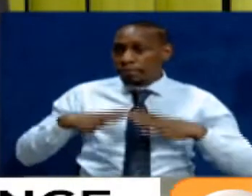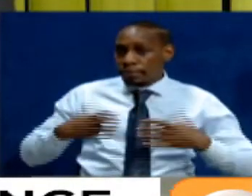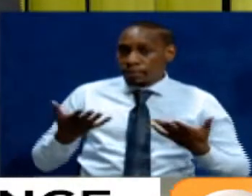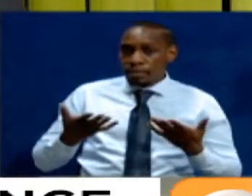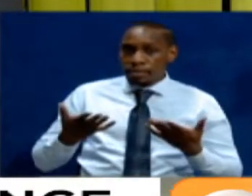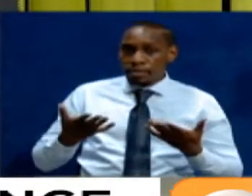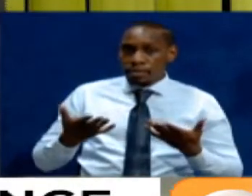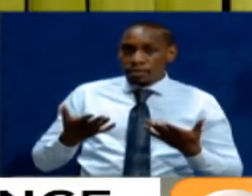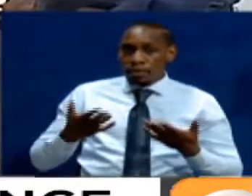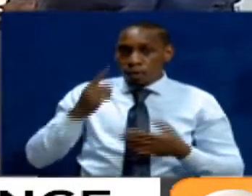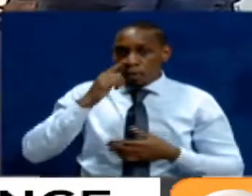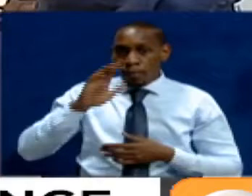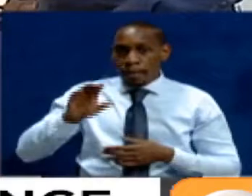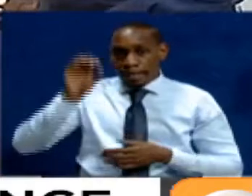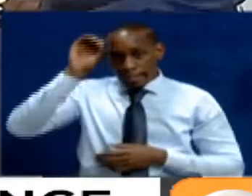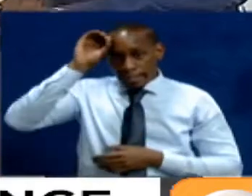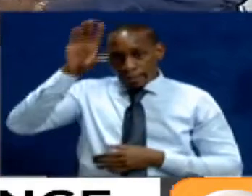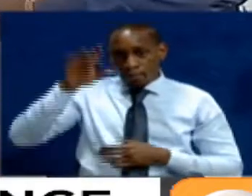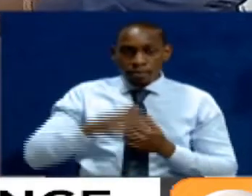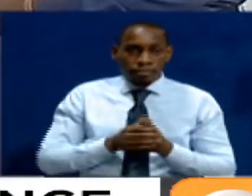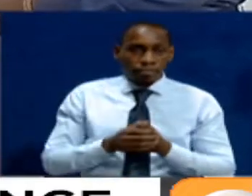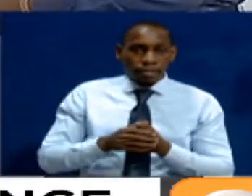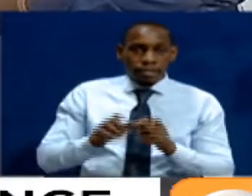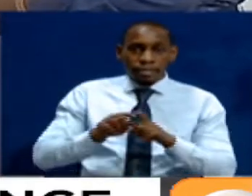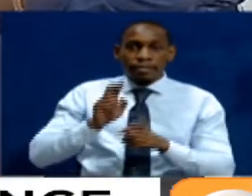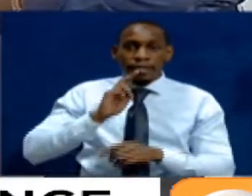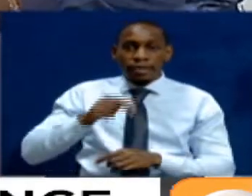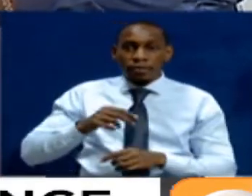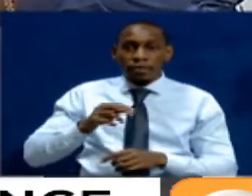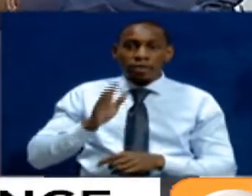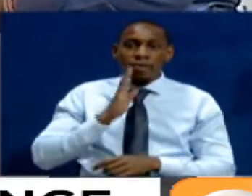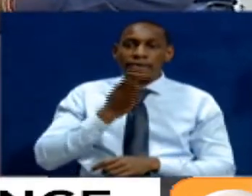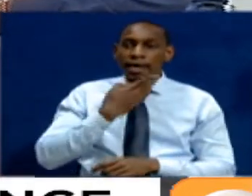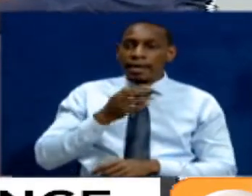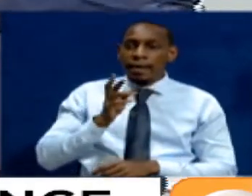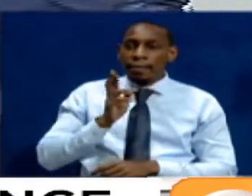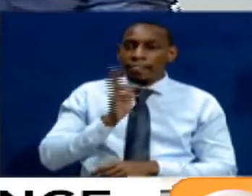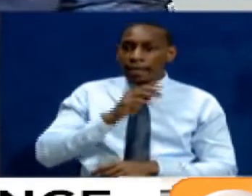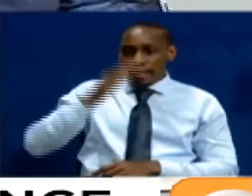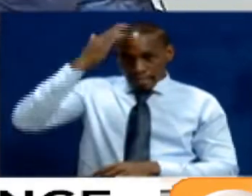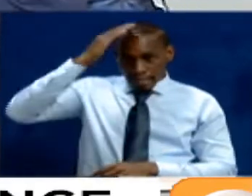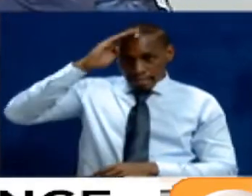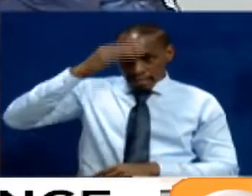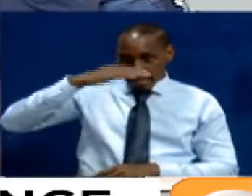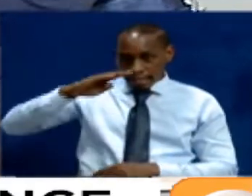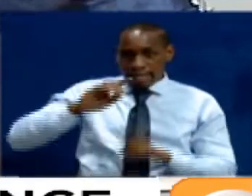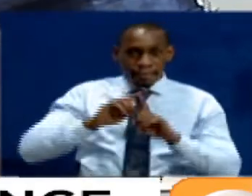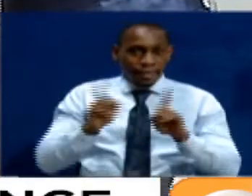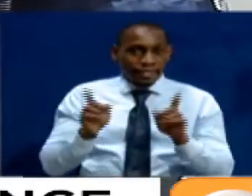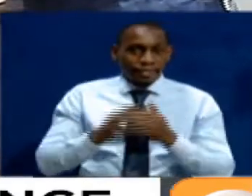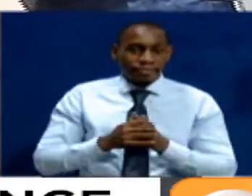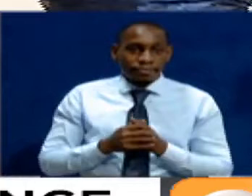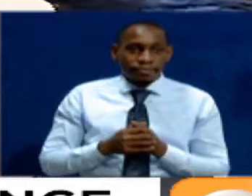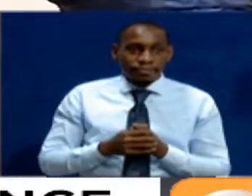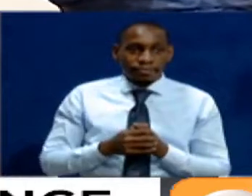people in your backyard of Kiambu and your uncle with a red hat, things like those. Yes,